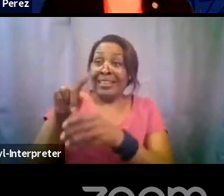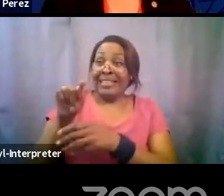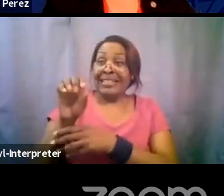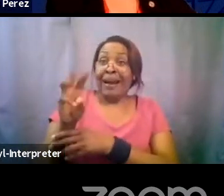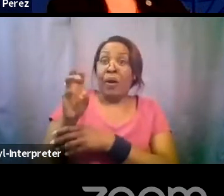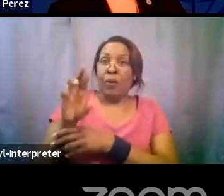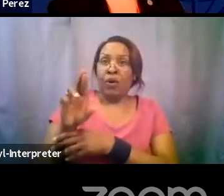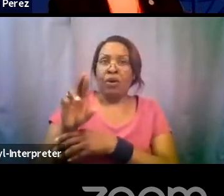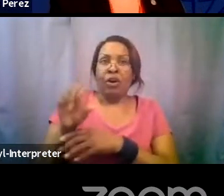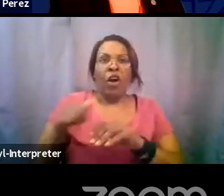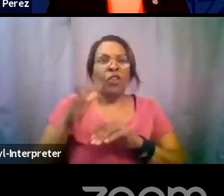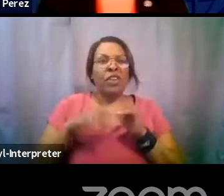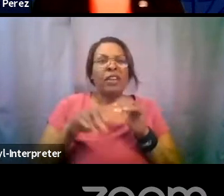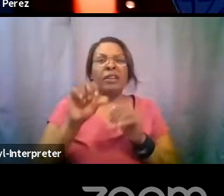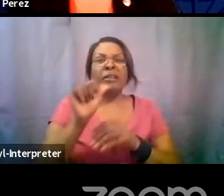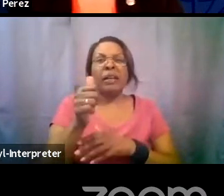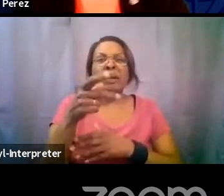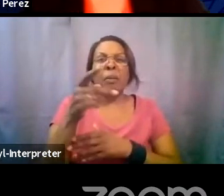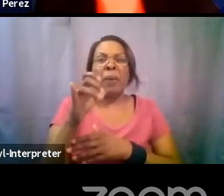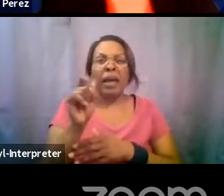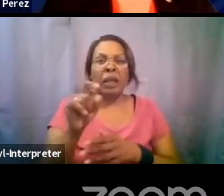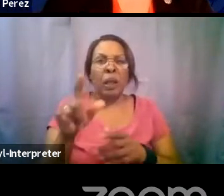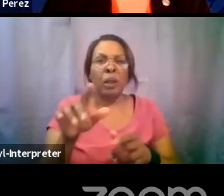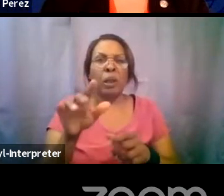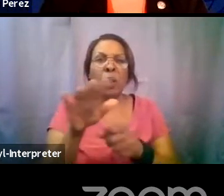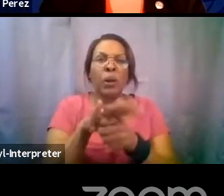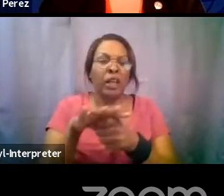other than the 10 pilot locations?